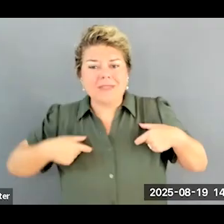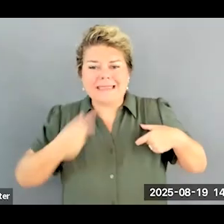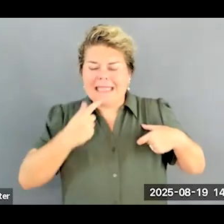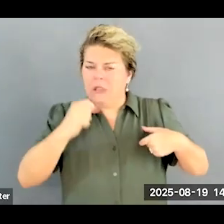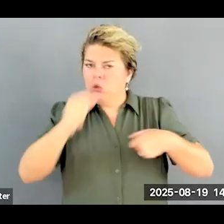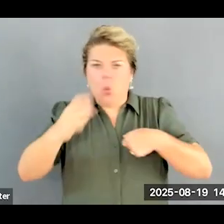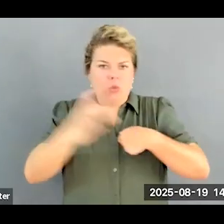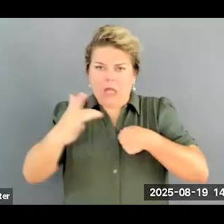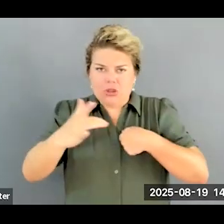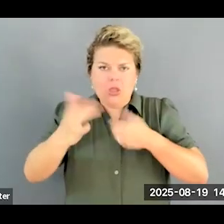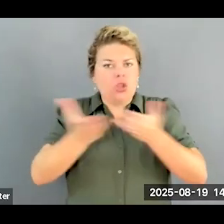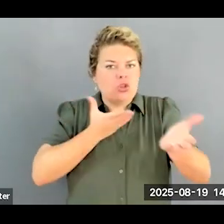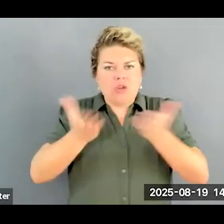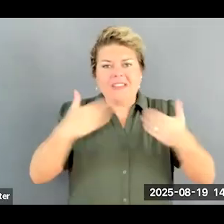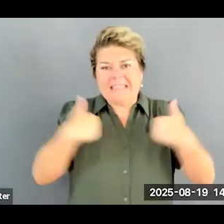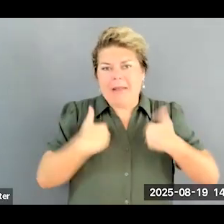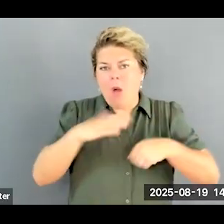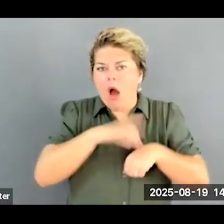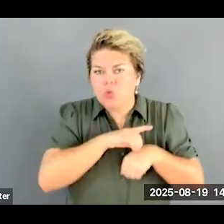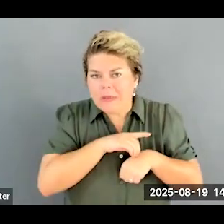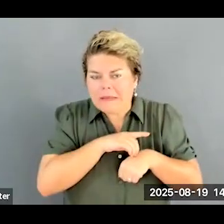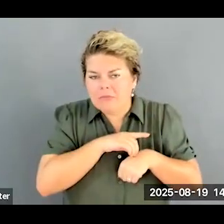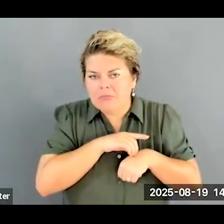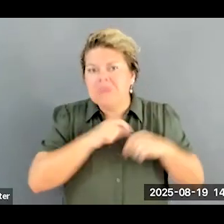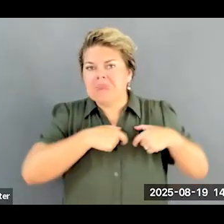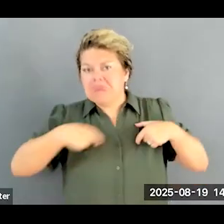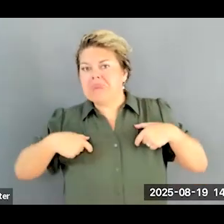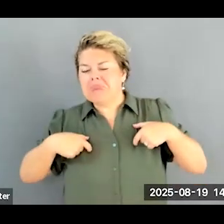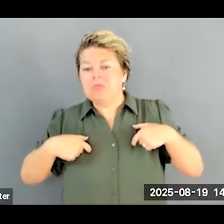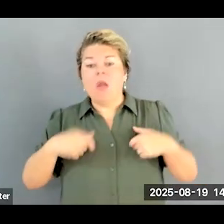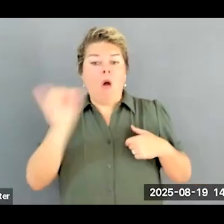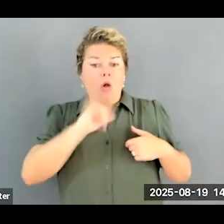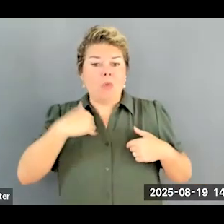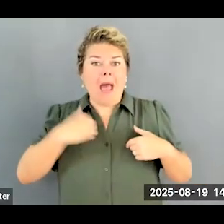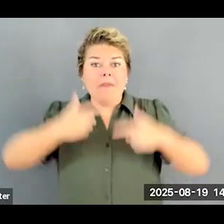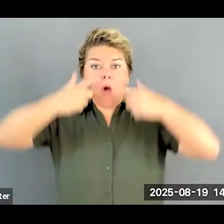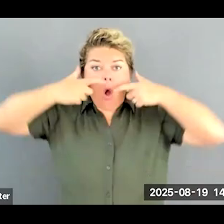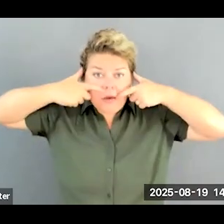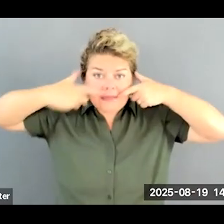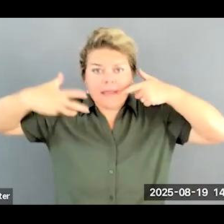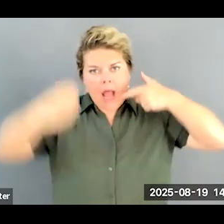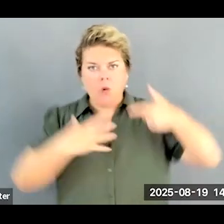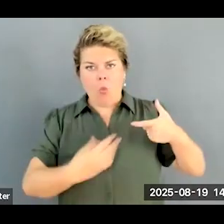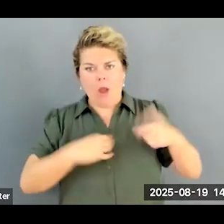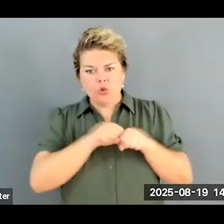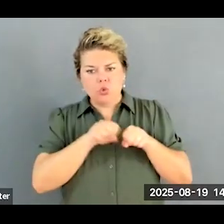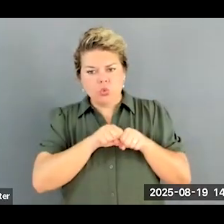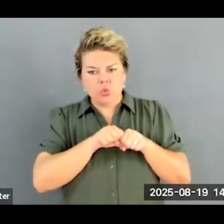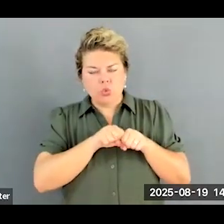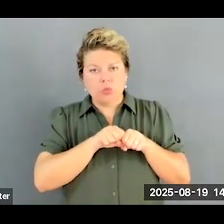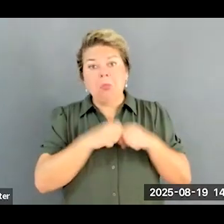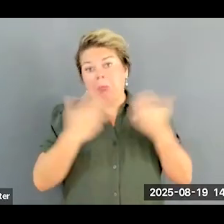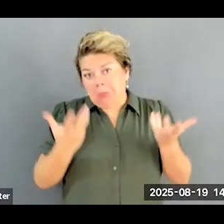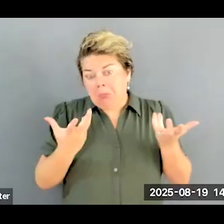touch, service animal on duty." The horse is also wearing a purple harness and white shoes. Ineffective